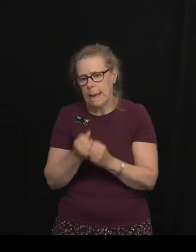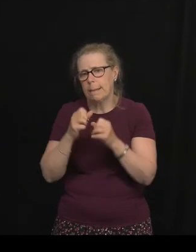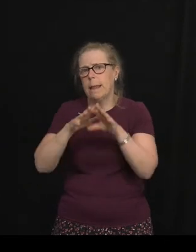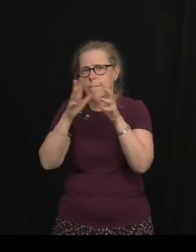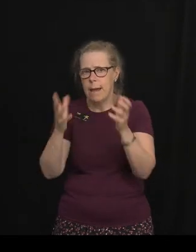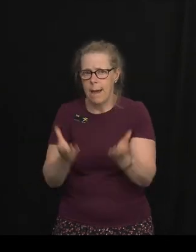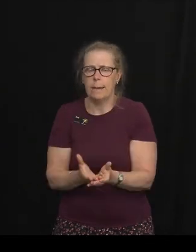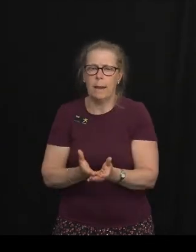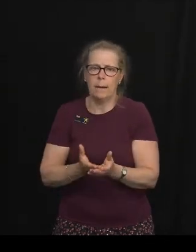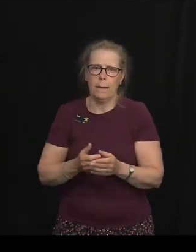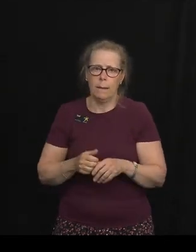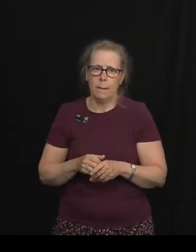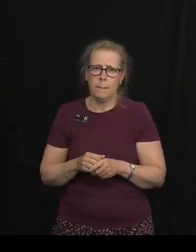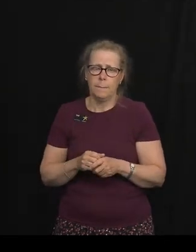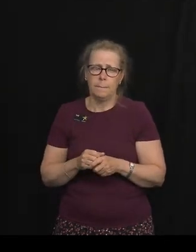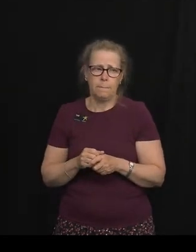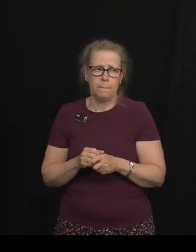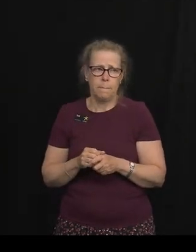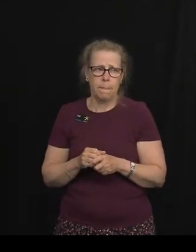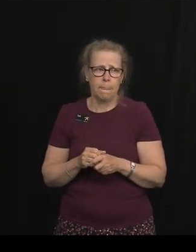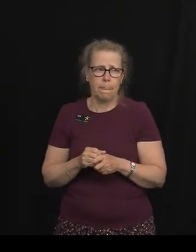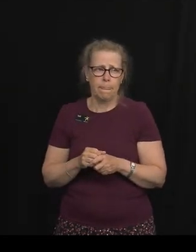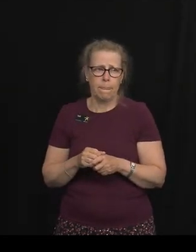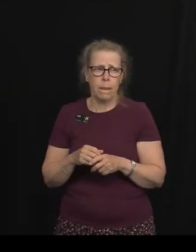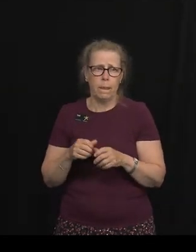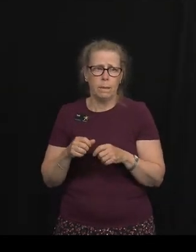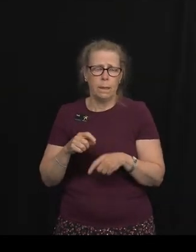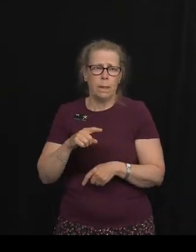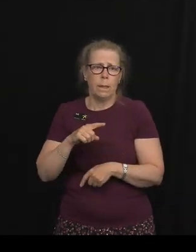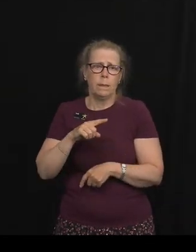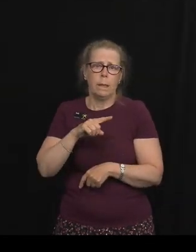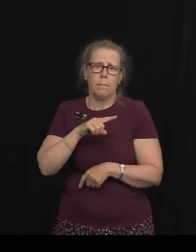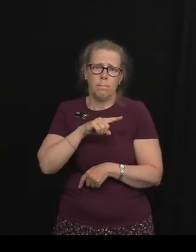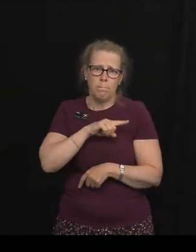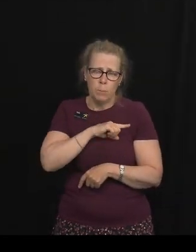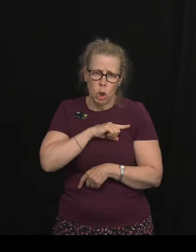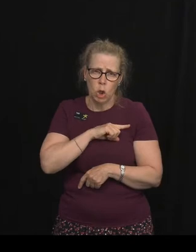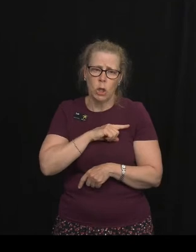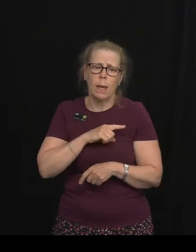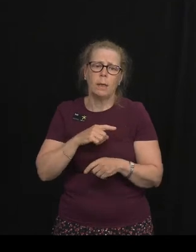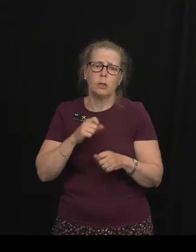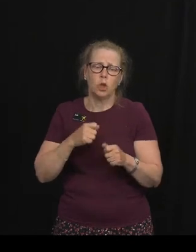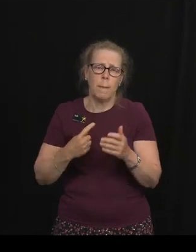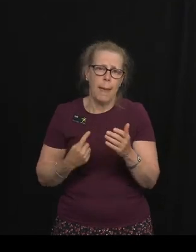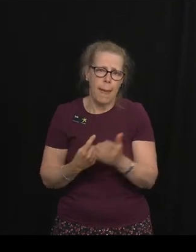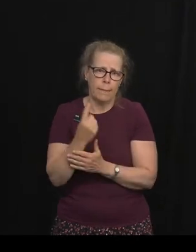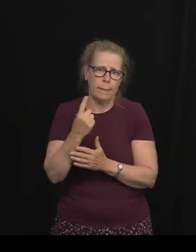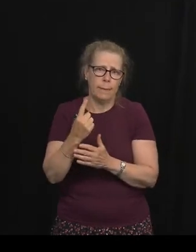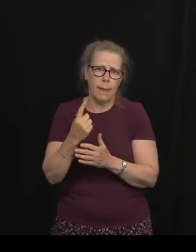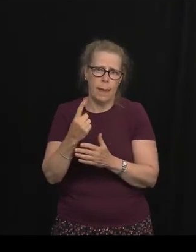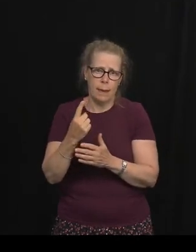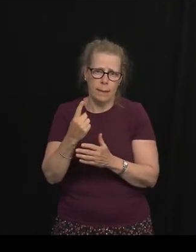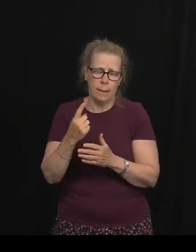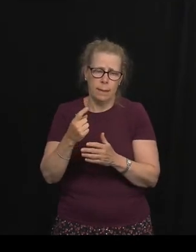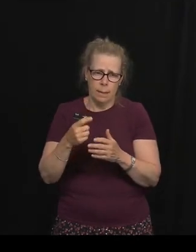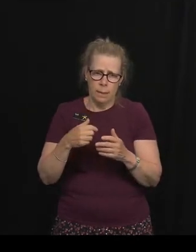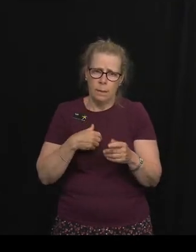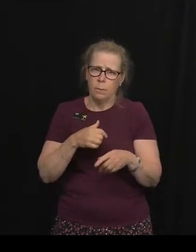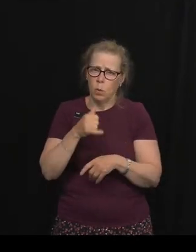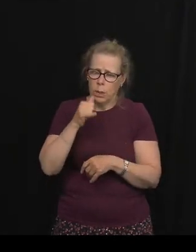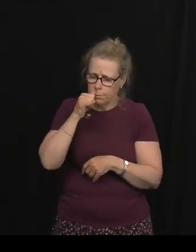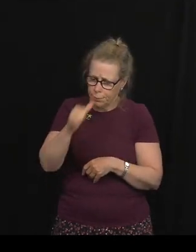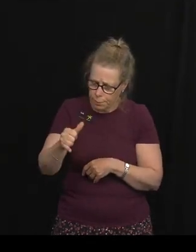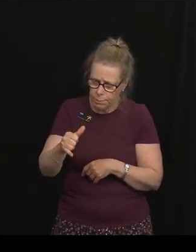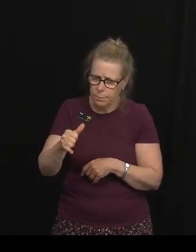the pandemics. And there is a lot of pro and cons in doing so. At the same time, not jeopardizing the need to invest in